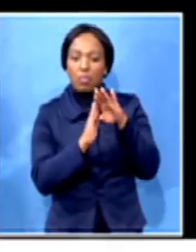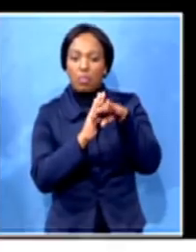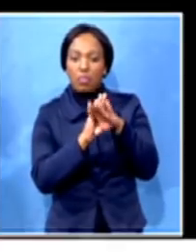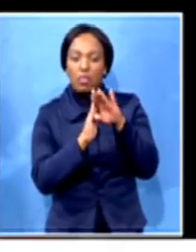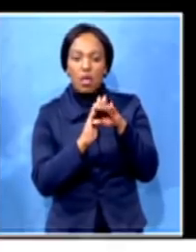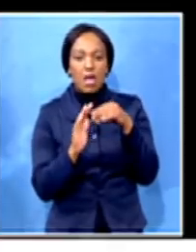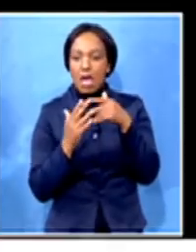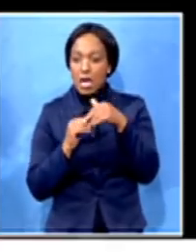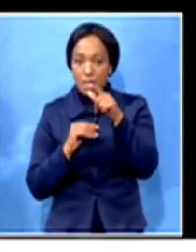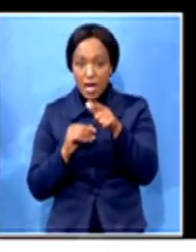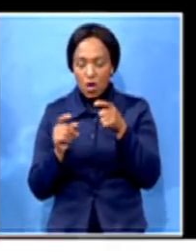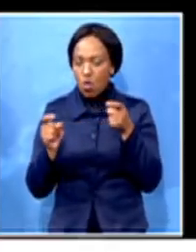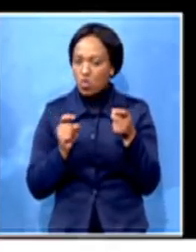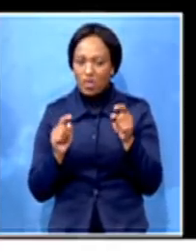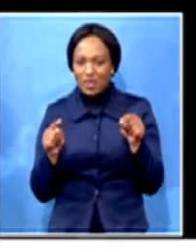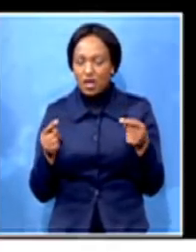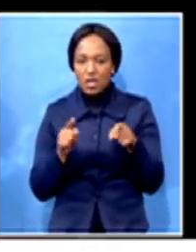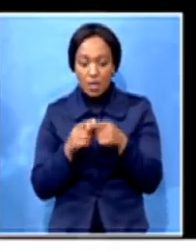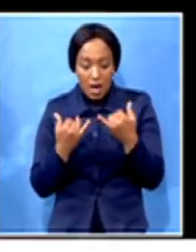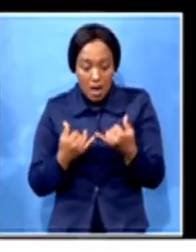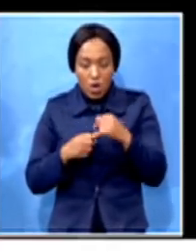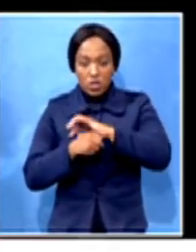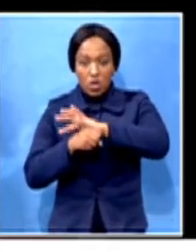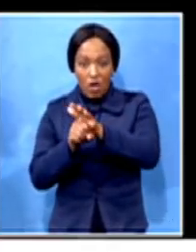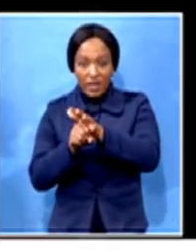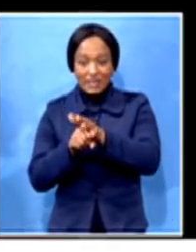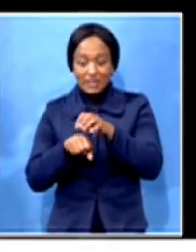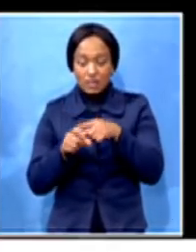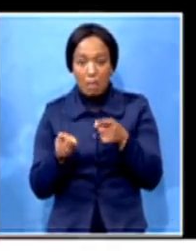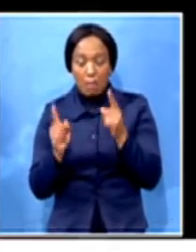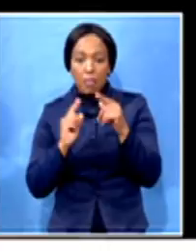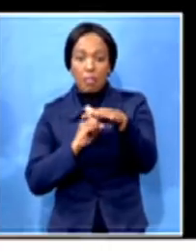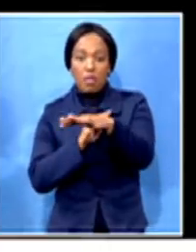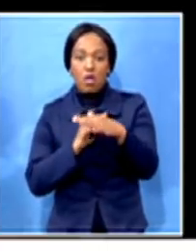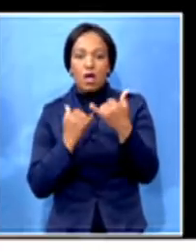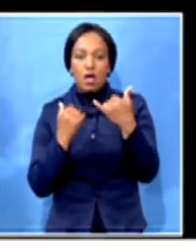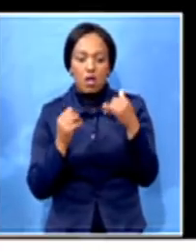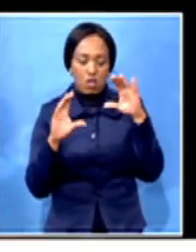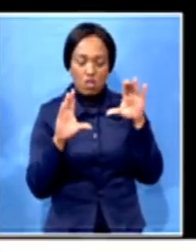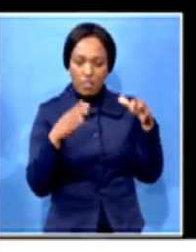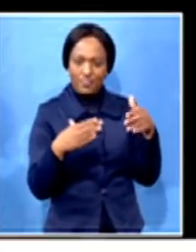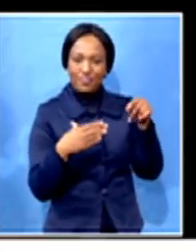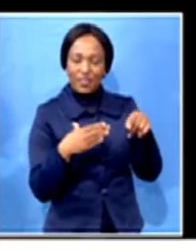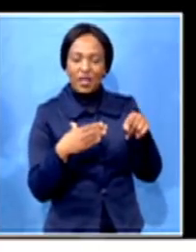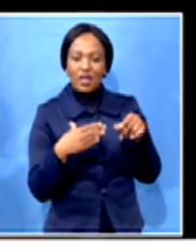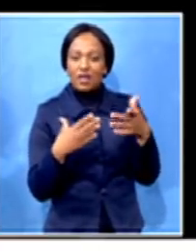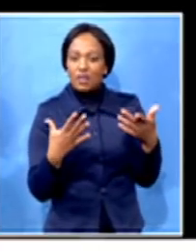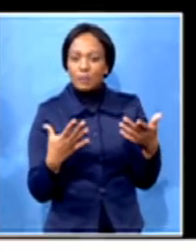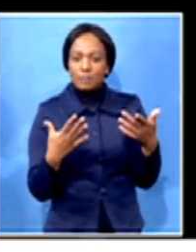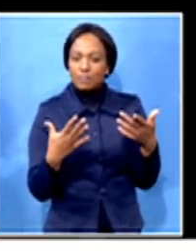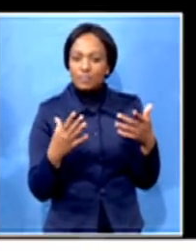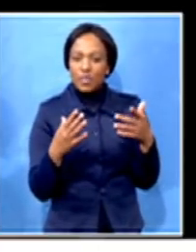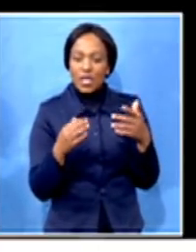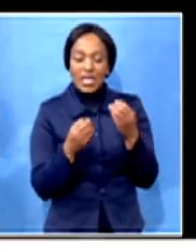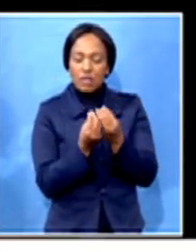control. As you can see, even now during the COVID-19 crisis, that sector has been decimated by factors that absolutely nobody could have